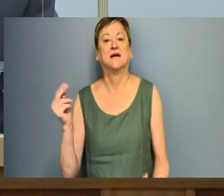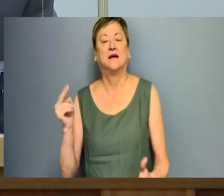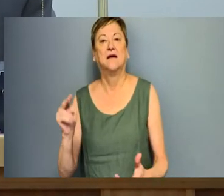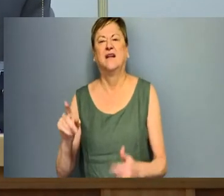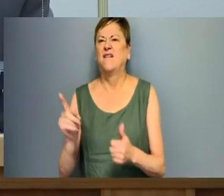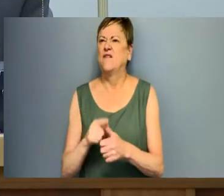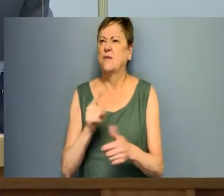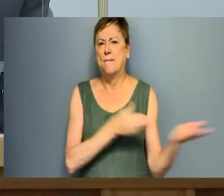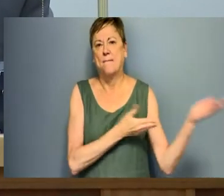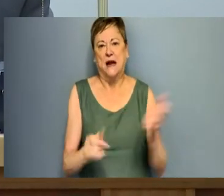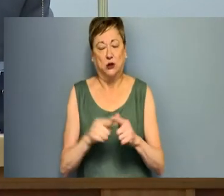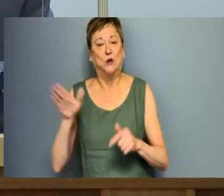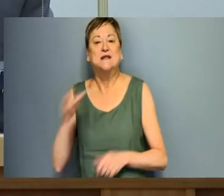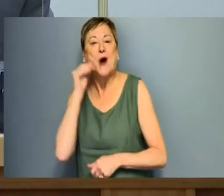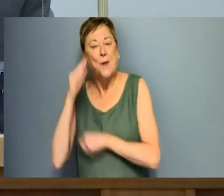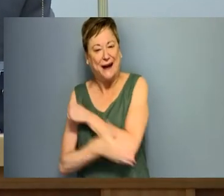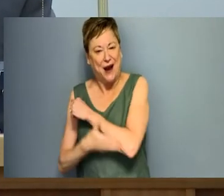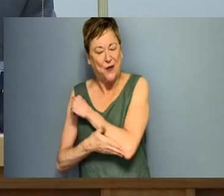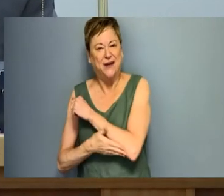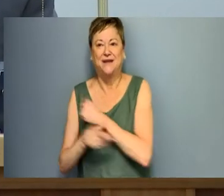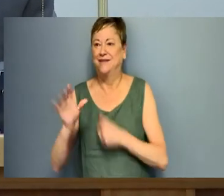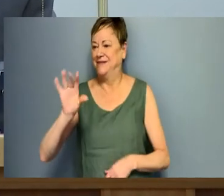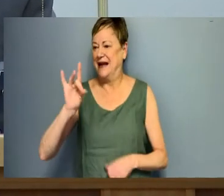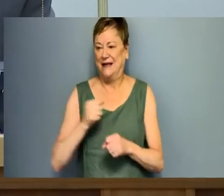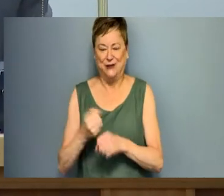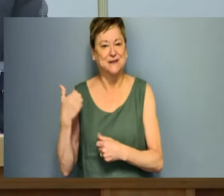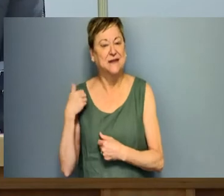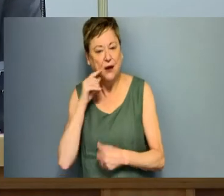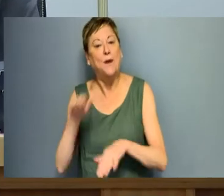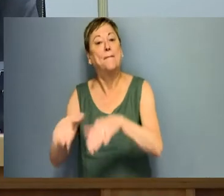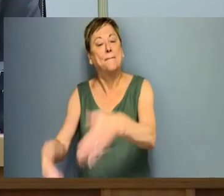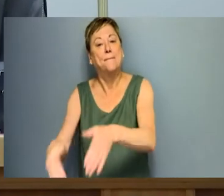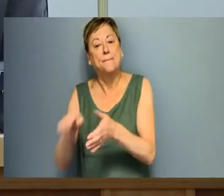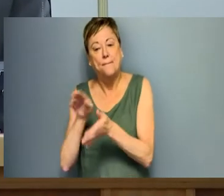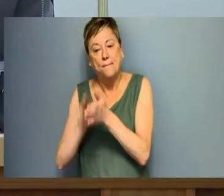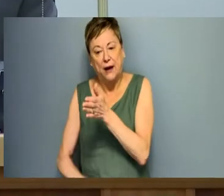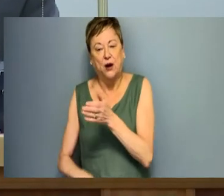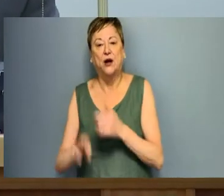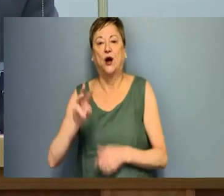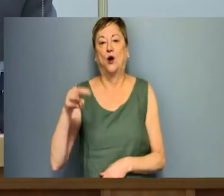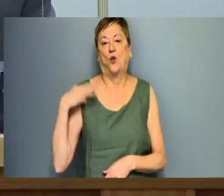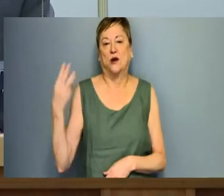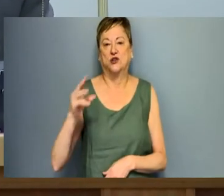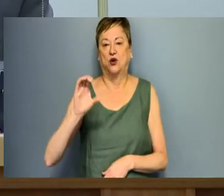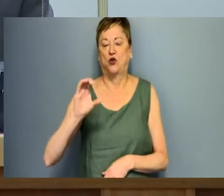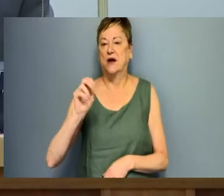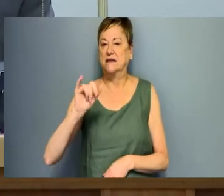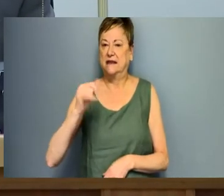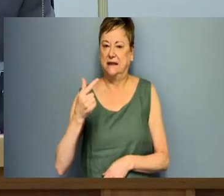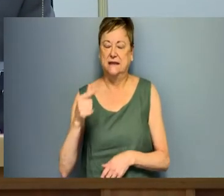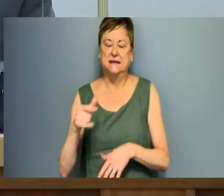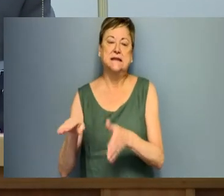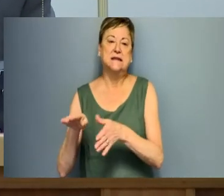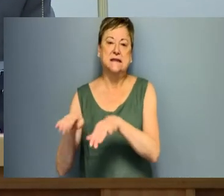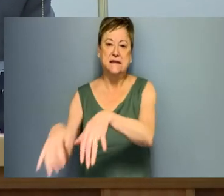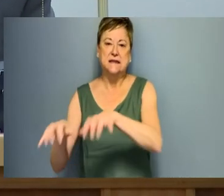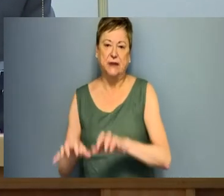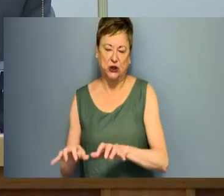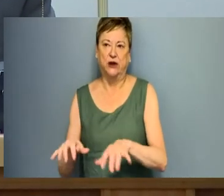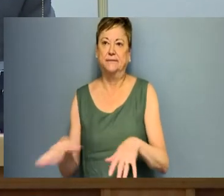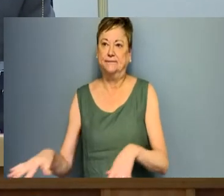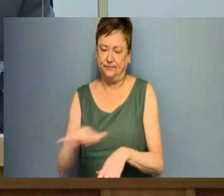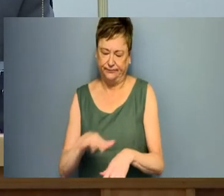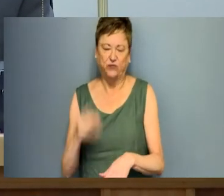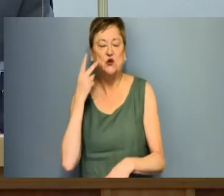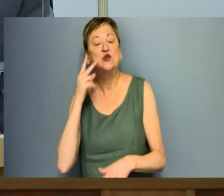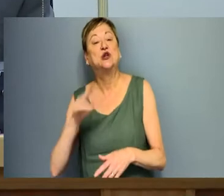years. And he was buried at Washington Crossing Cemetery. And so it was nice to see, some local veterans